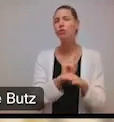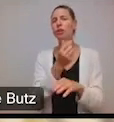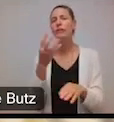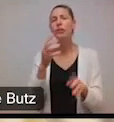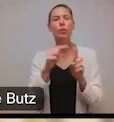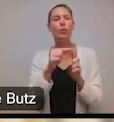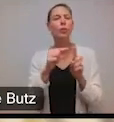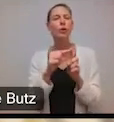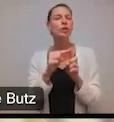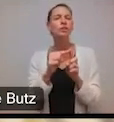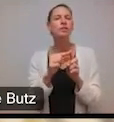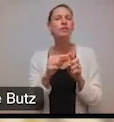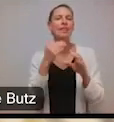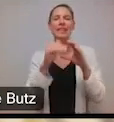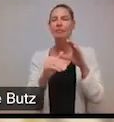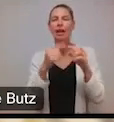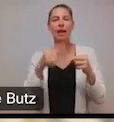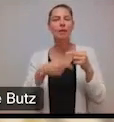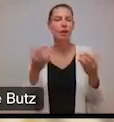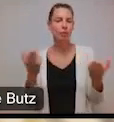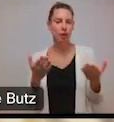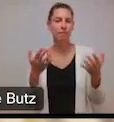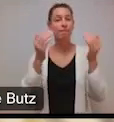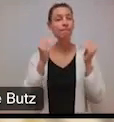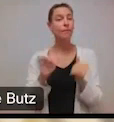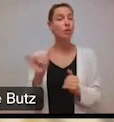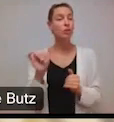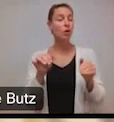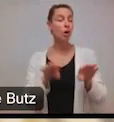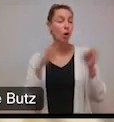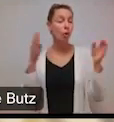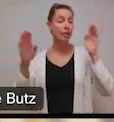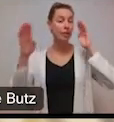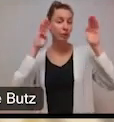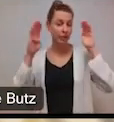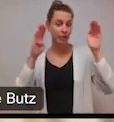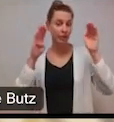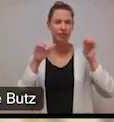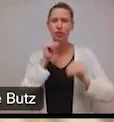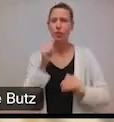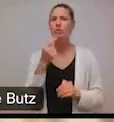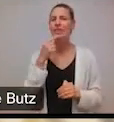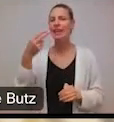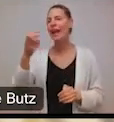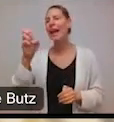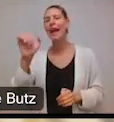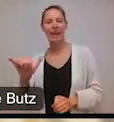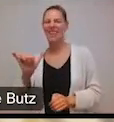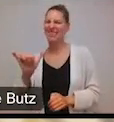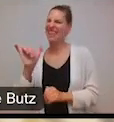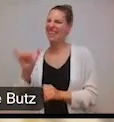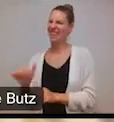is. You should have an opening greeting. It should not be, hey. Hey is too